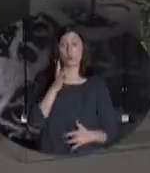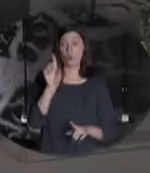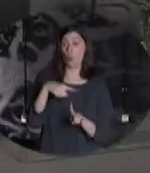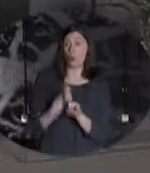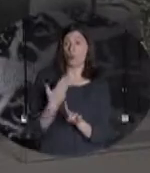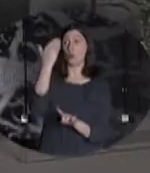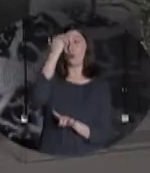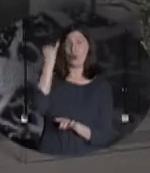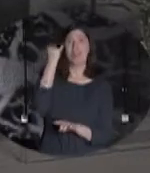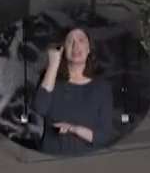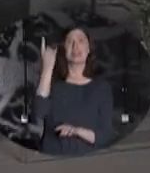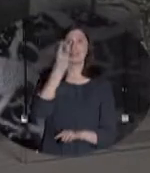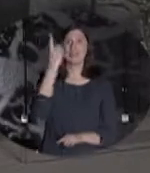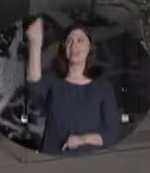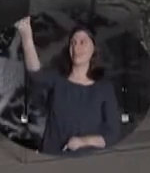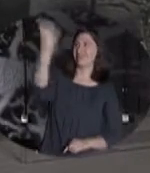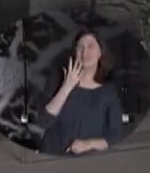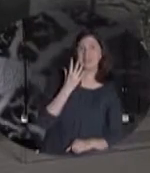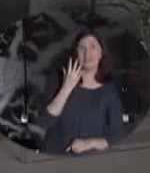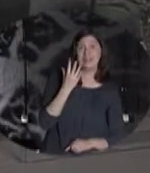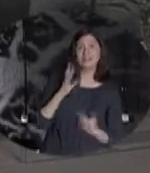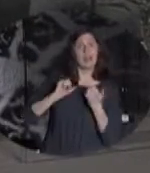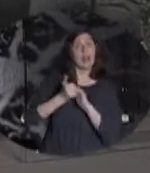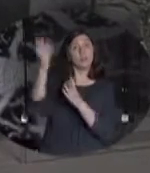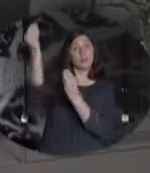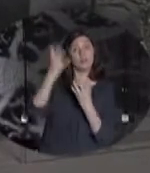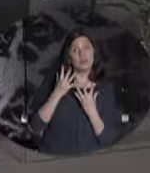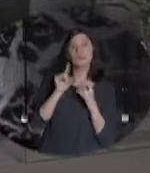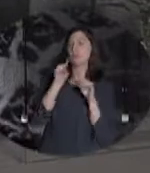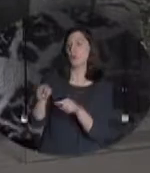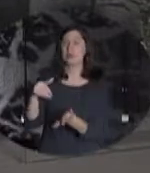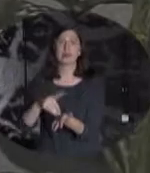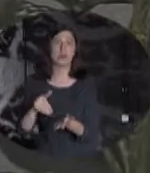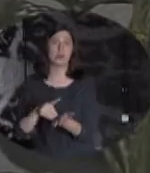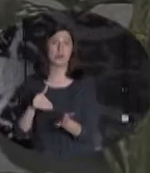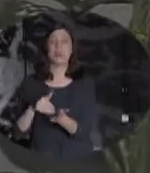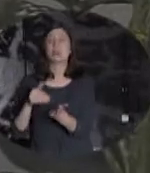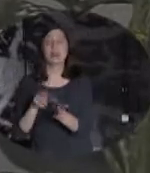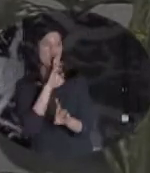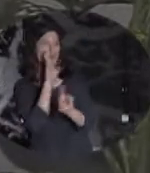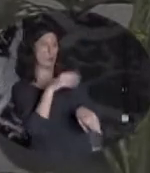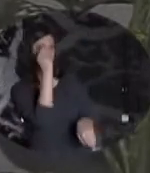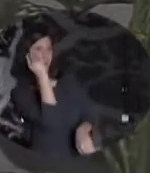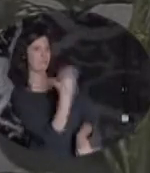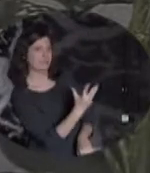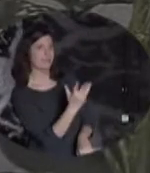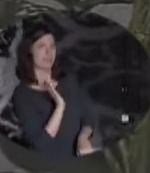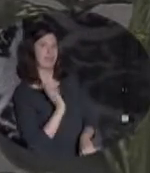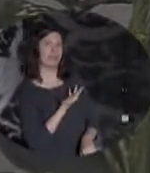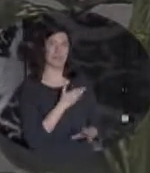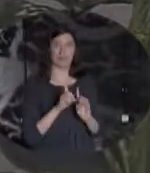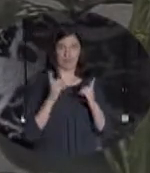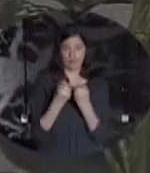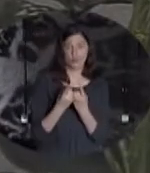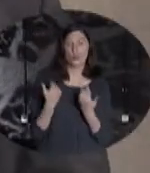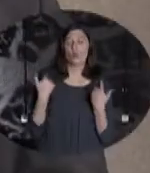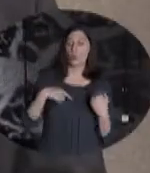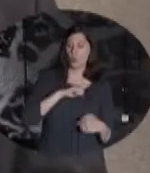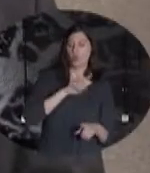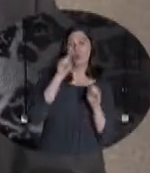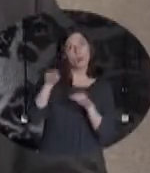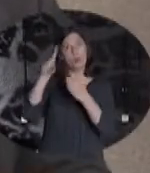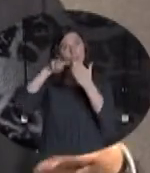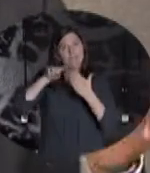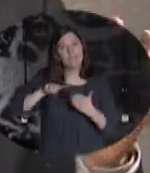let us know about them. And the best way to let us know about them is to go see your doctor, so your doctor can report that to us. And we will go out and do investigations of if